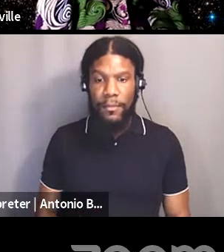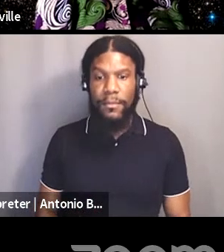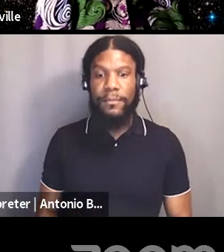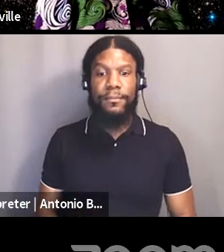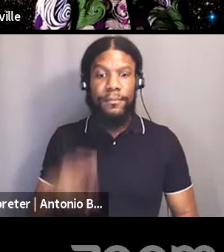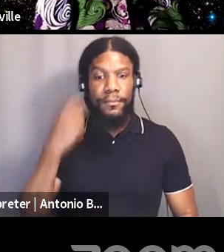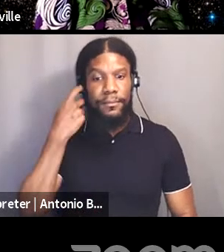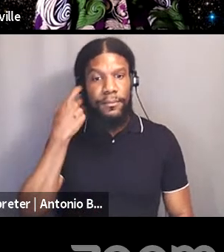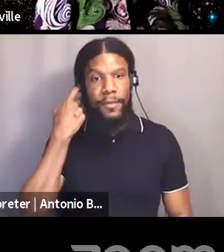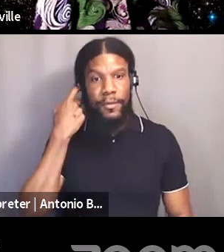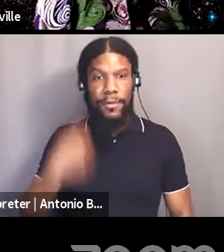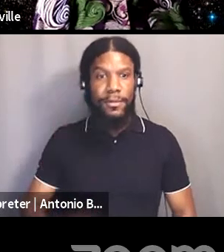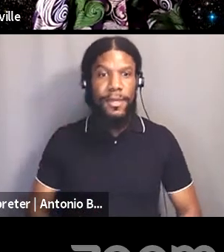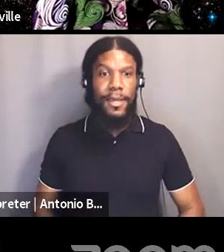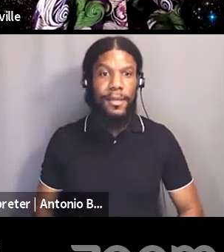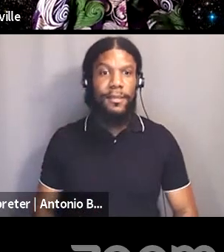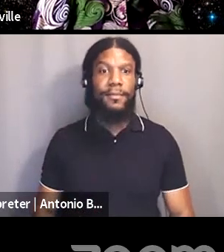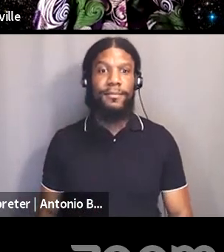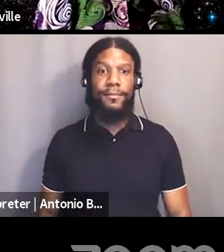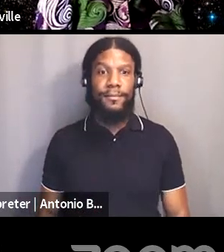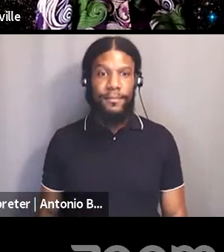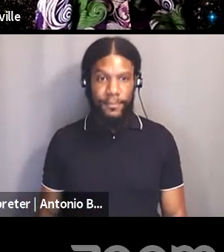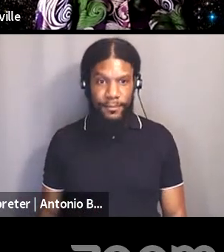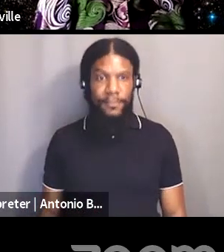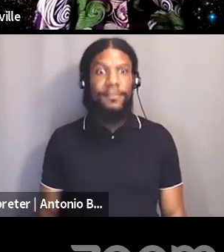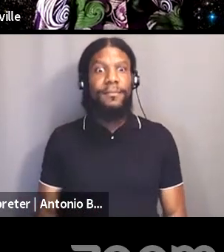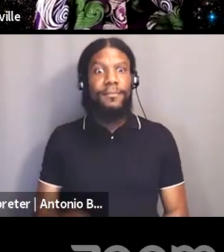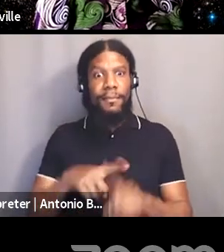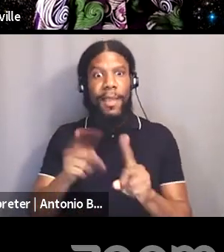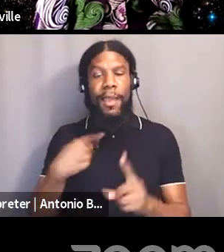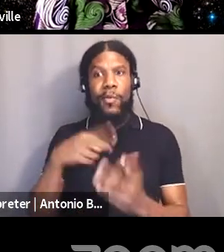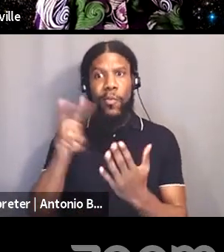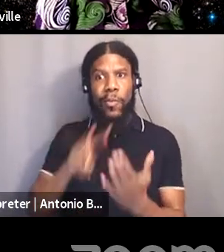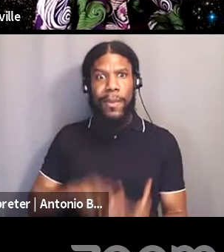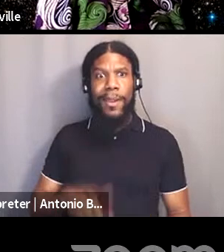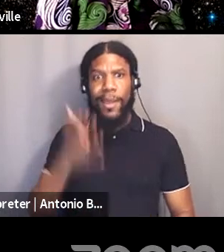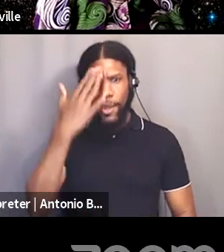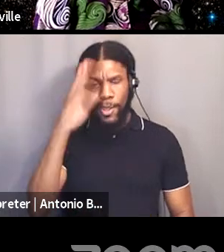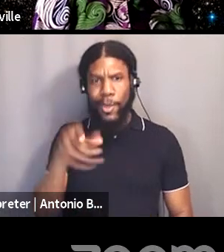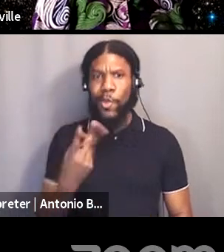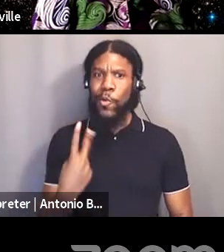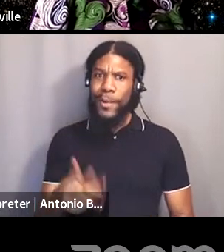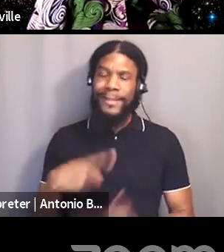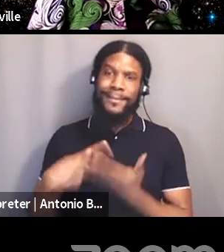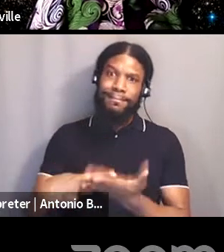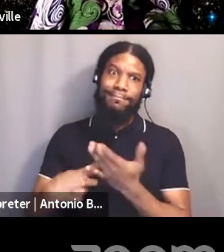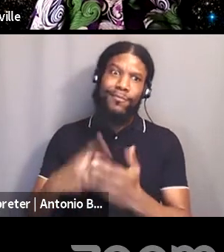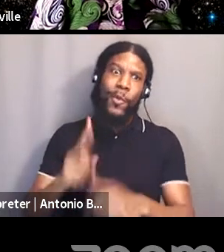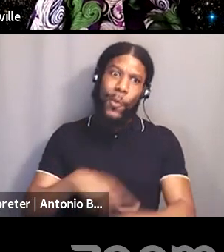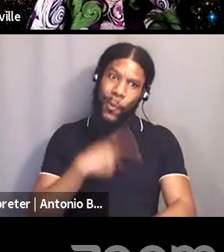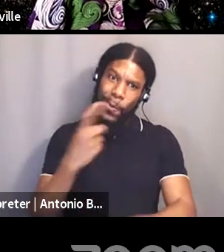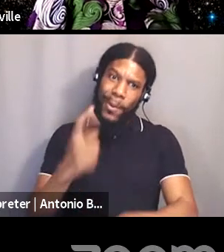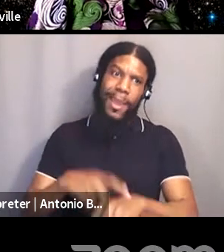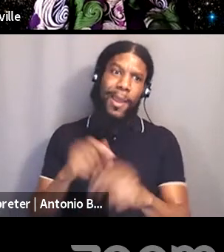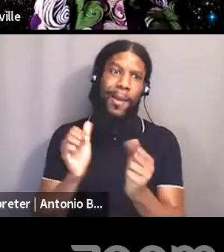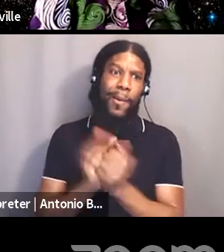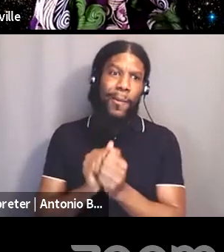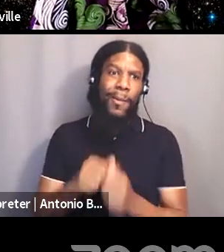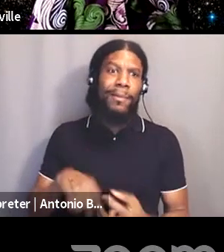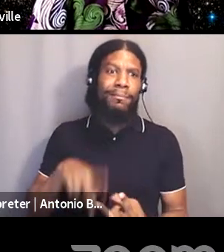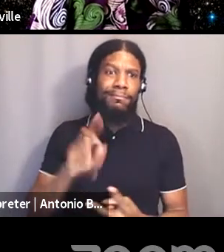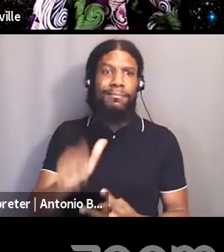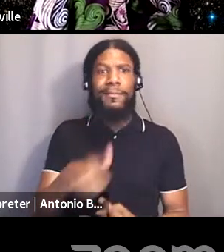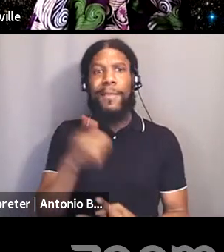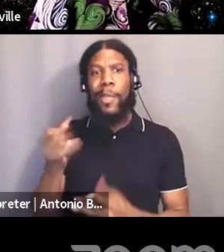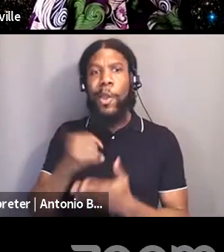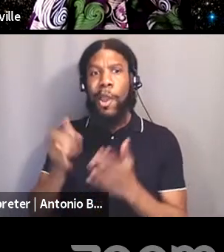Thinking about Black Poirot, I was really excited because we were talking a long time, I think, with Raquel and Micheline about which work I'd possibly